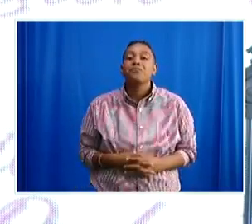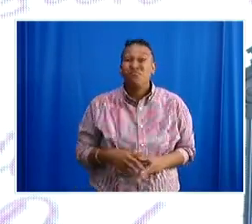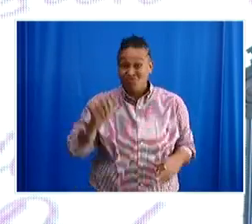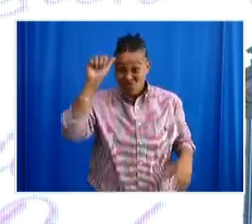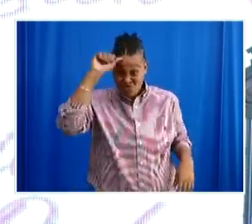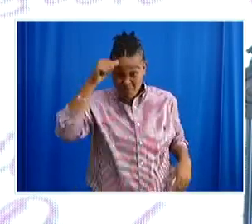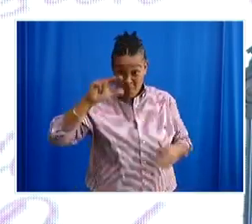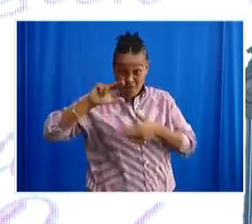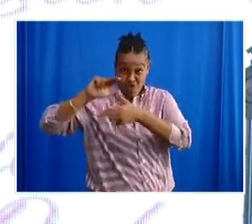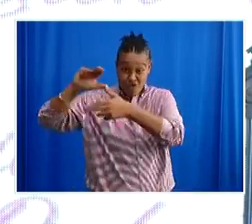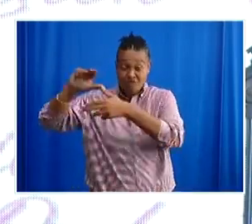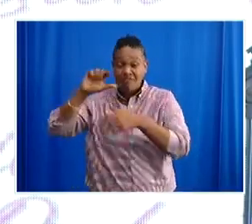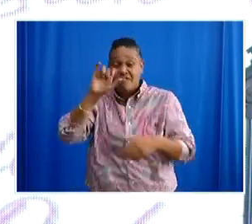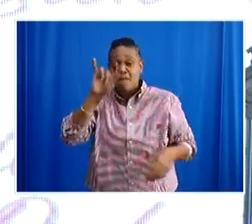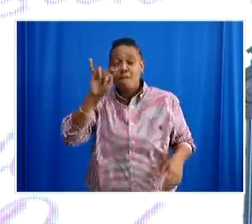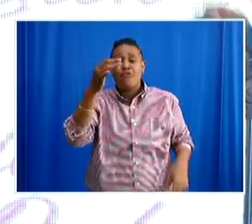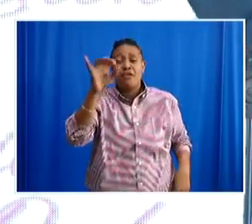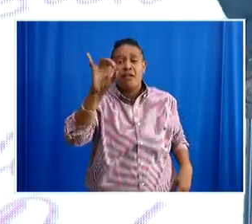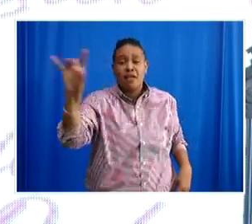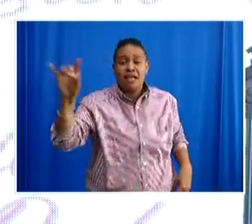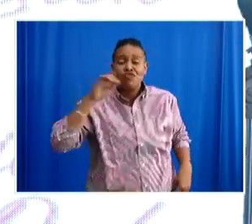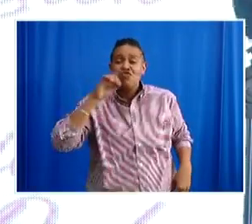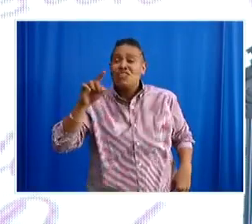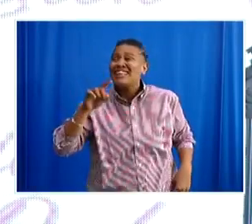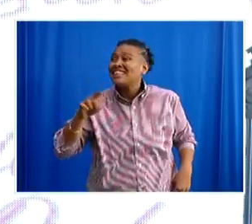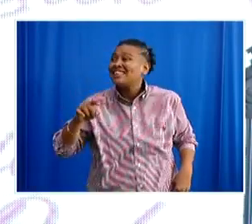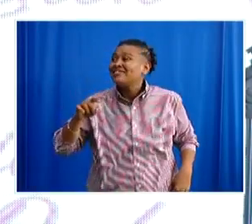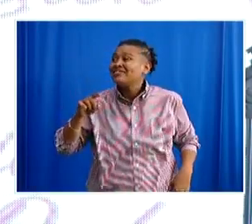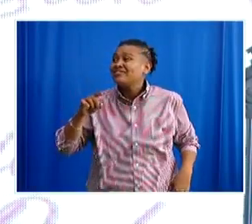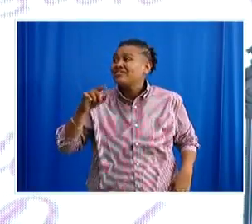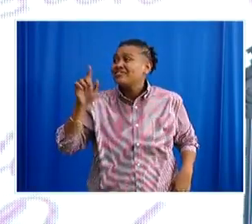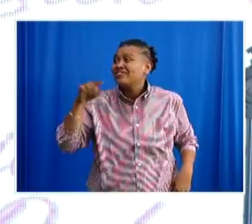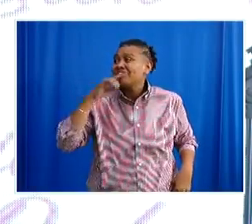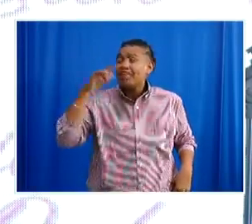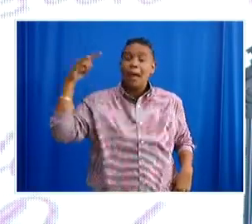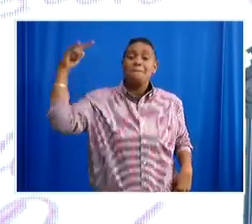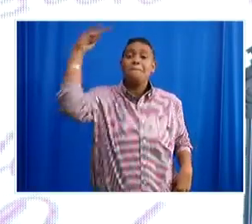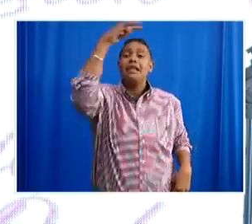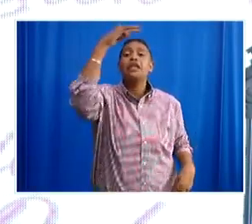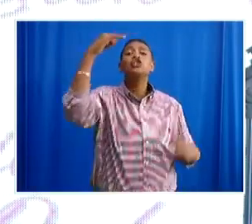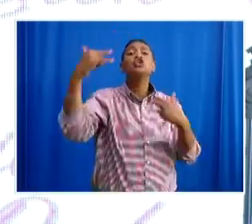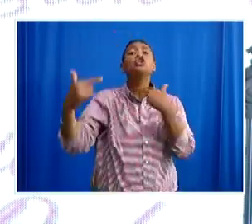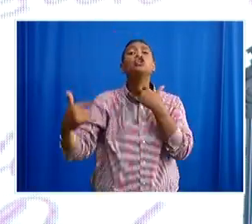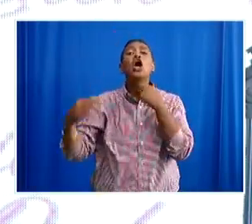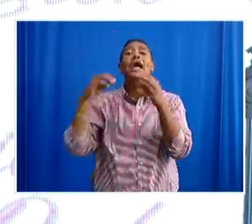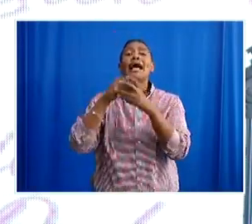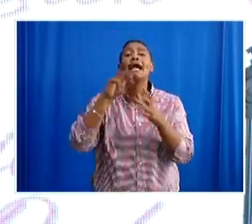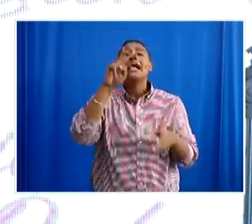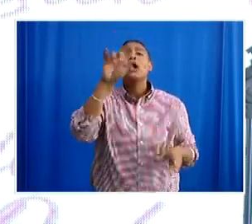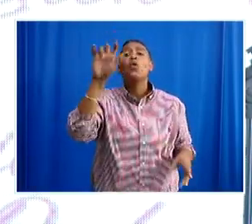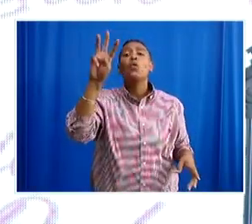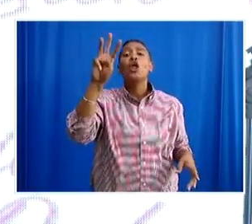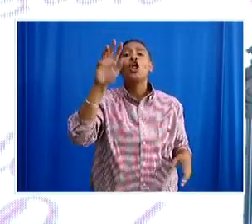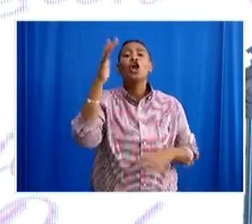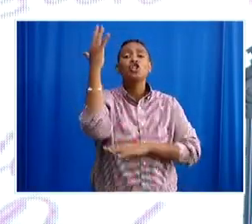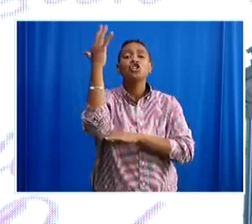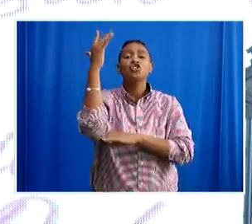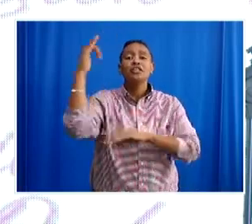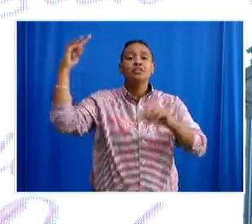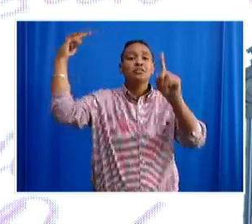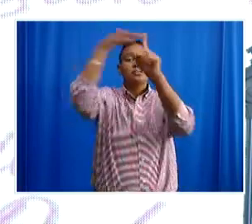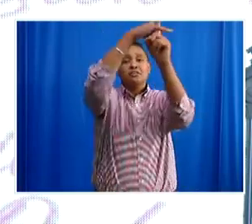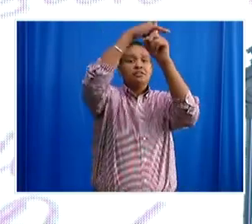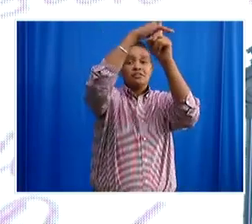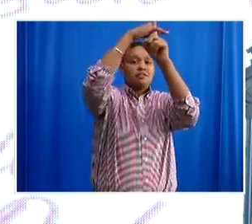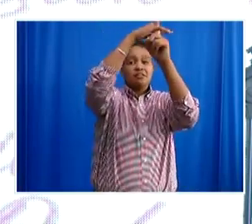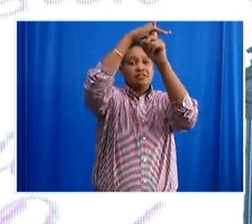Everybody remember that after Hurricane Gilbert, there was a plane stuck in a willow tree by Palisados. Anybody remembers that?